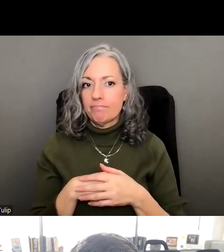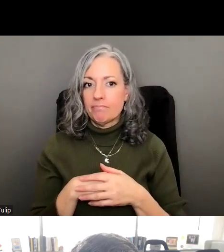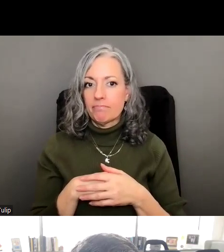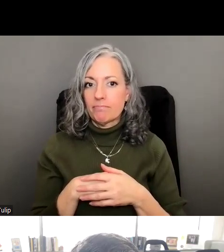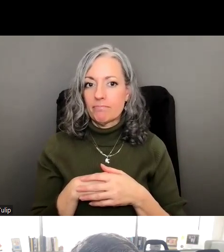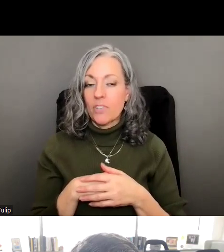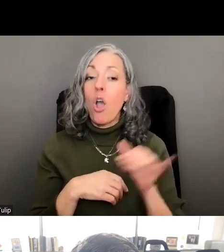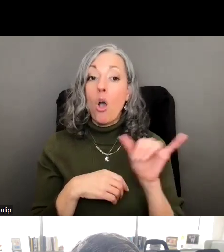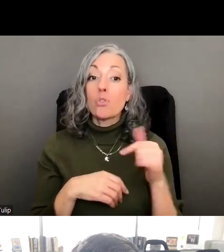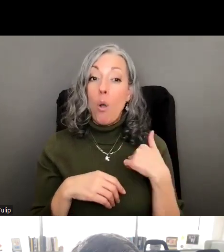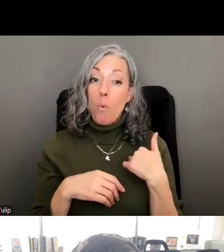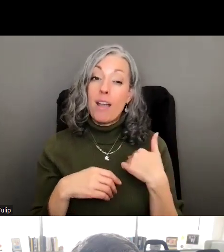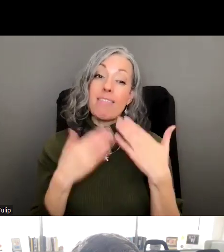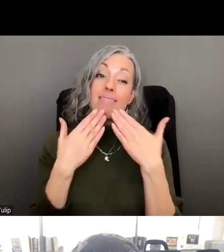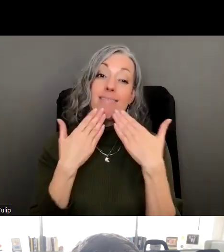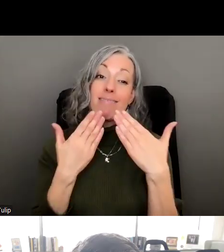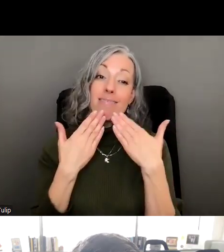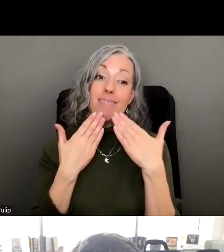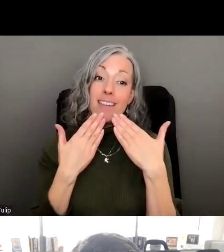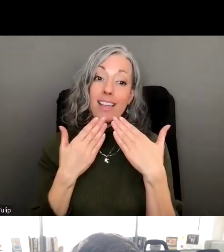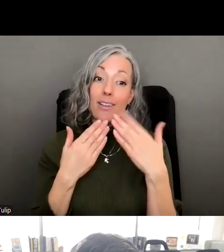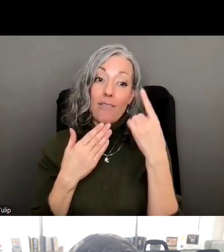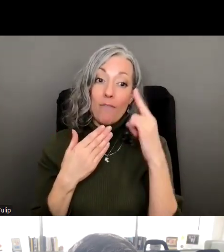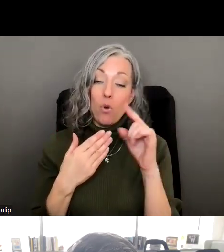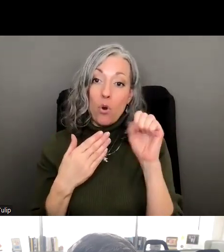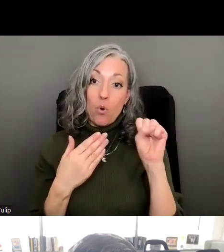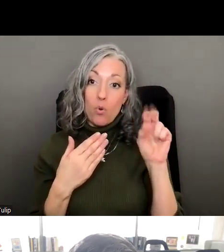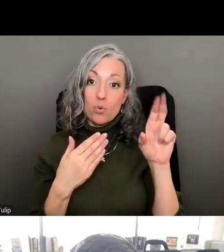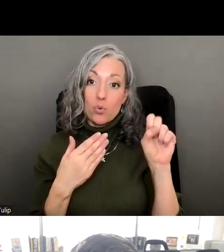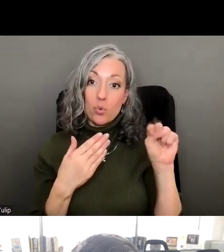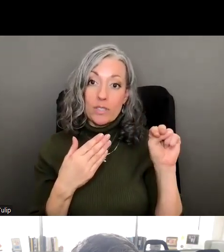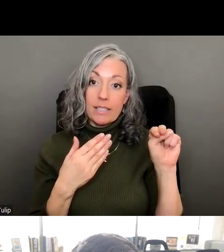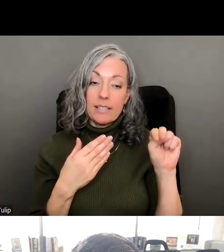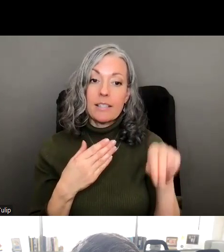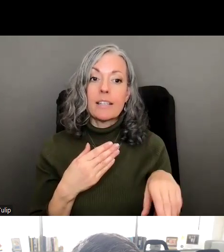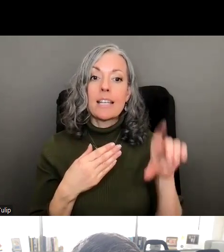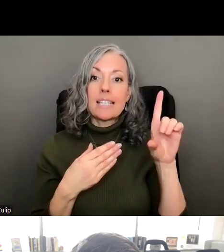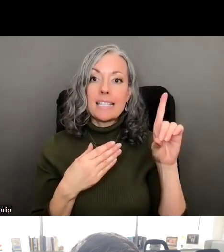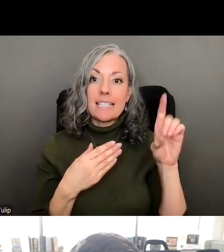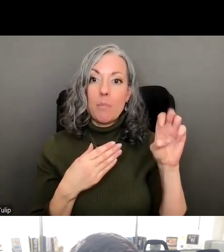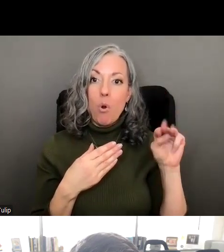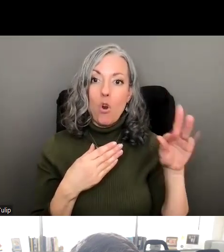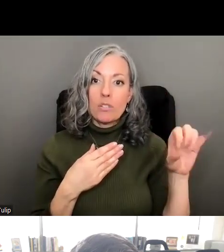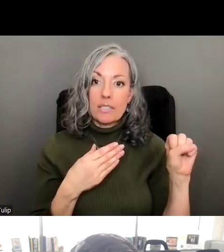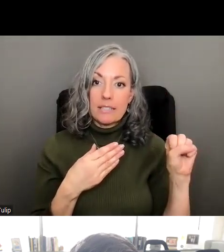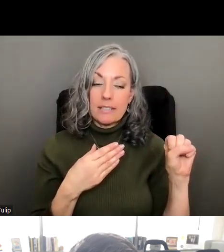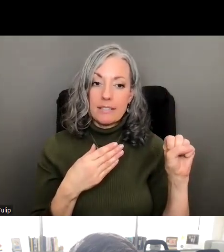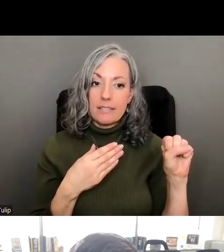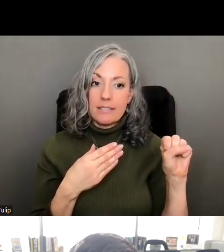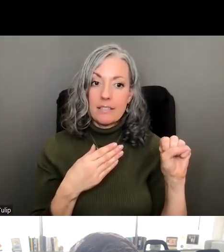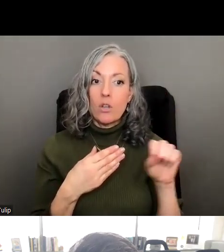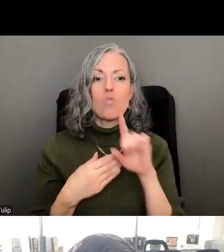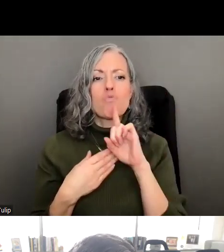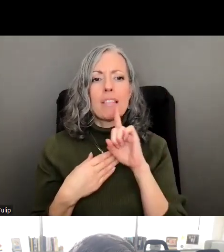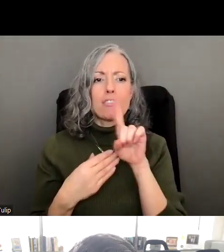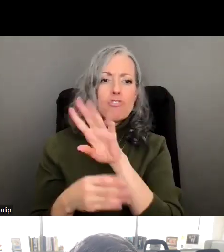want to express my gratitude and thanks first and foremost to Susan Damaris and the entire team at the Department of Aging for really